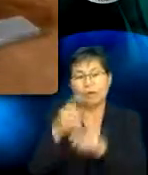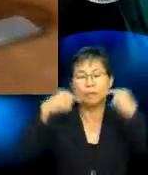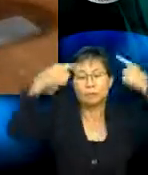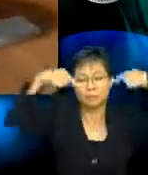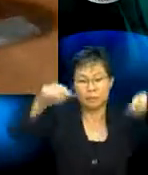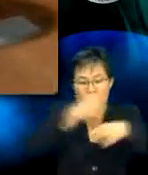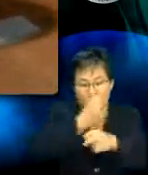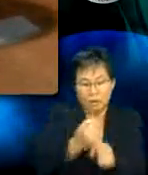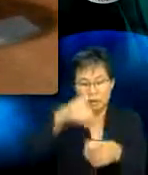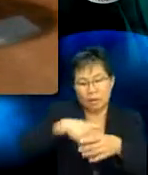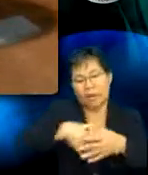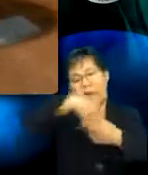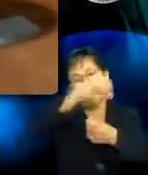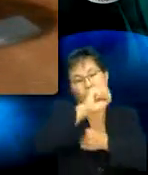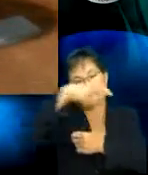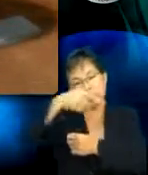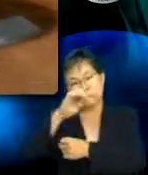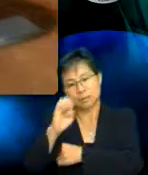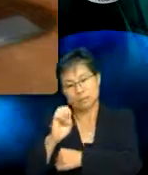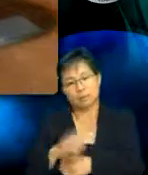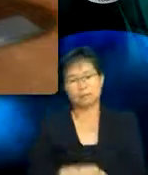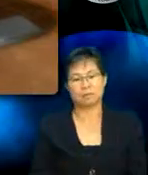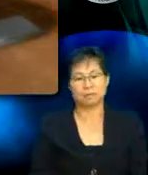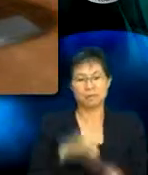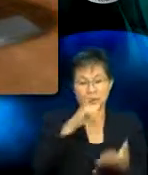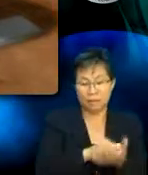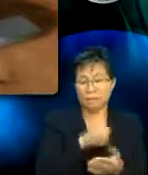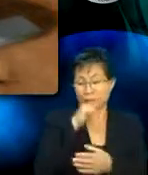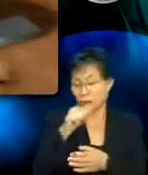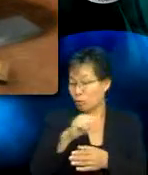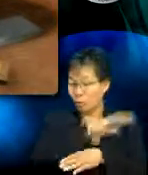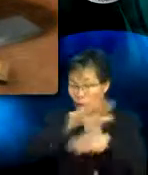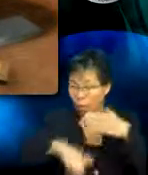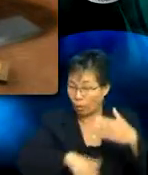microchips have been successfully made in outer space.